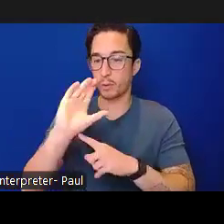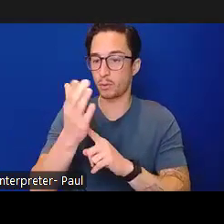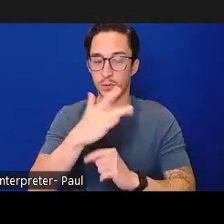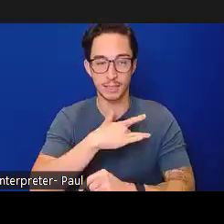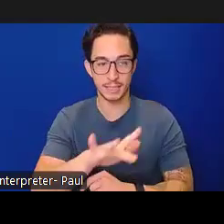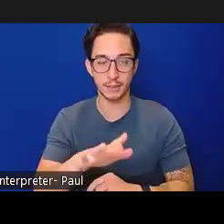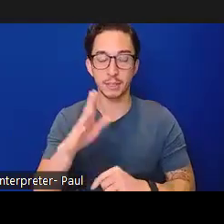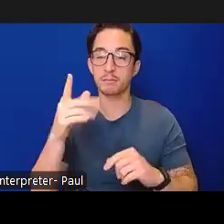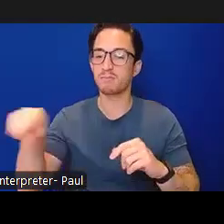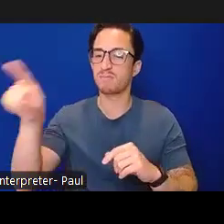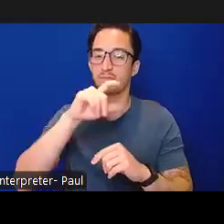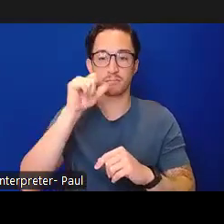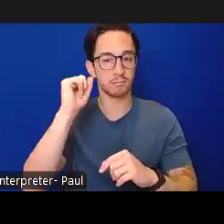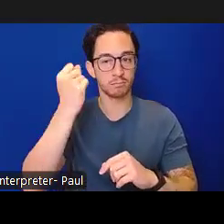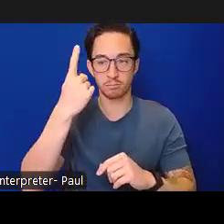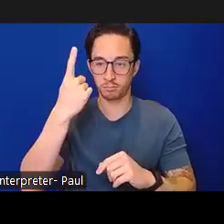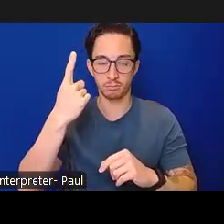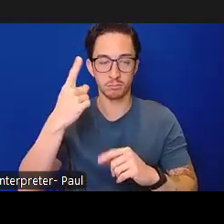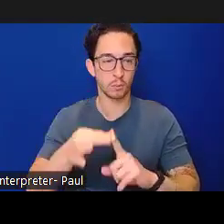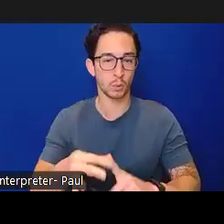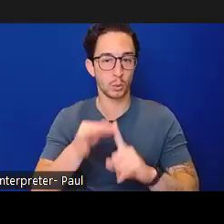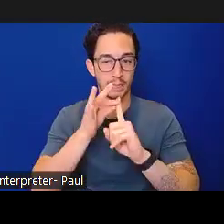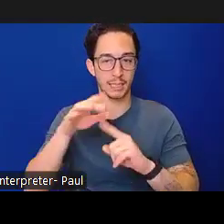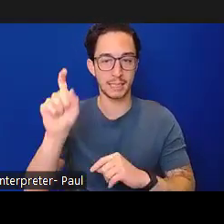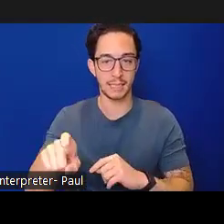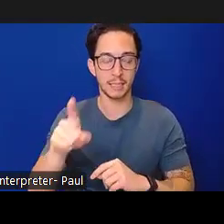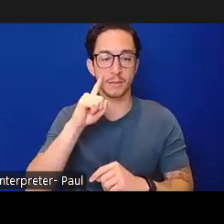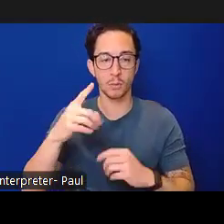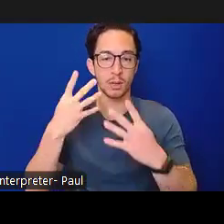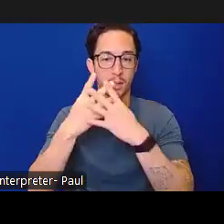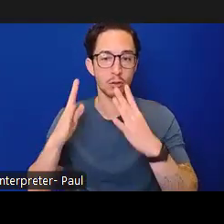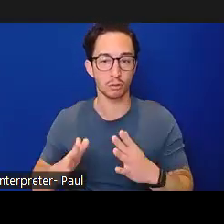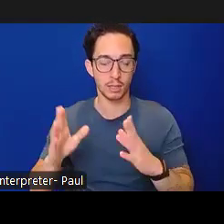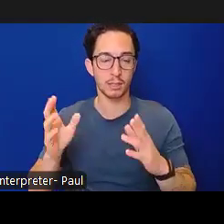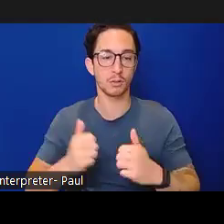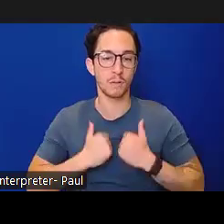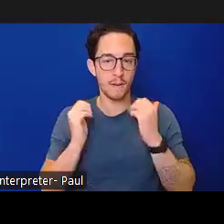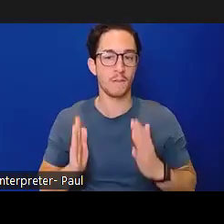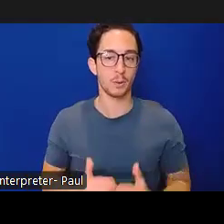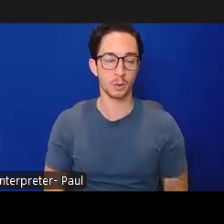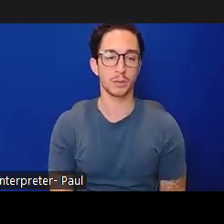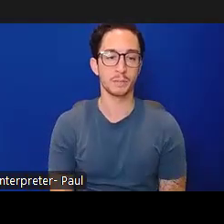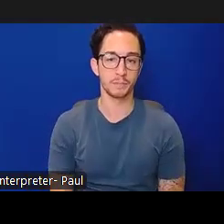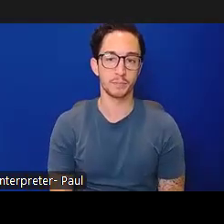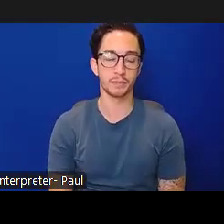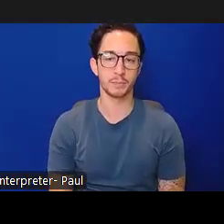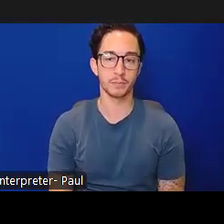And so they don't understand those unique needs of incarcerated survivors.